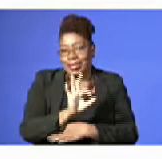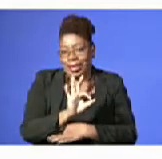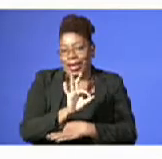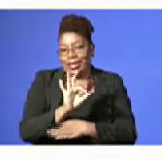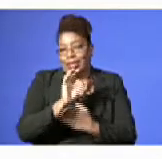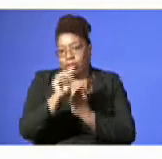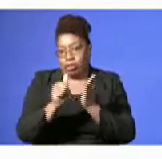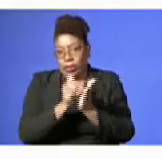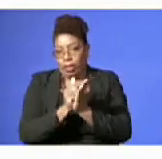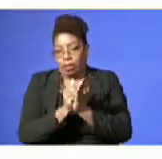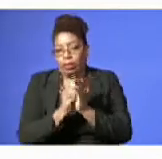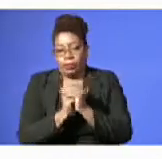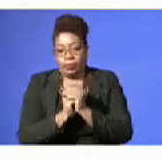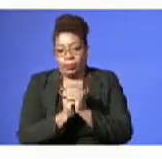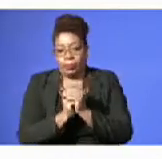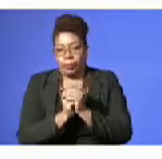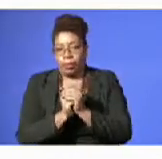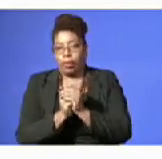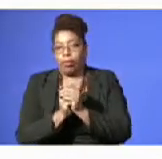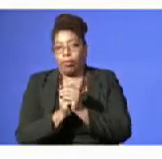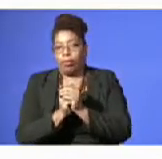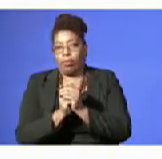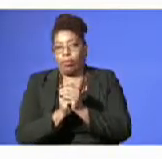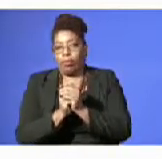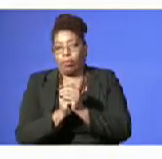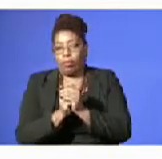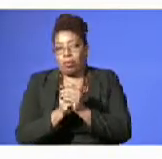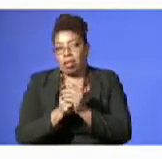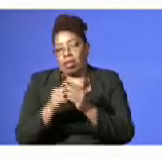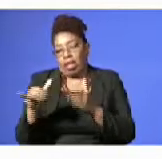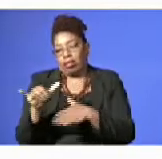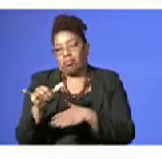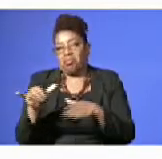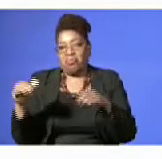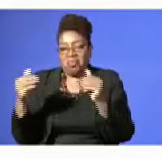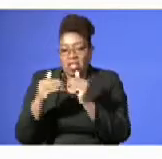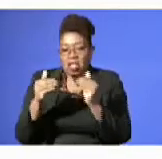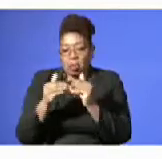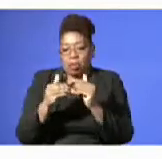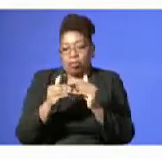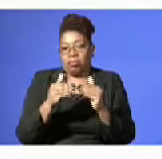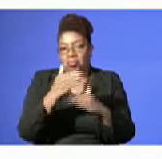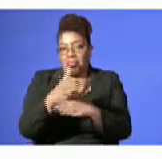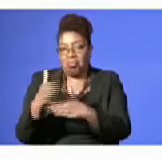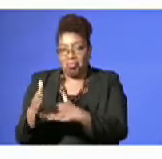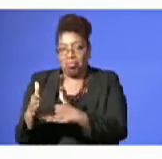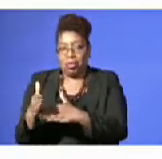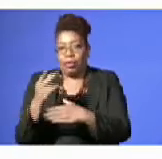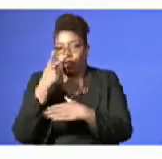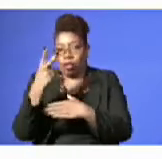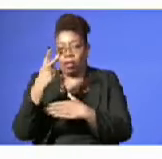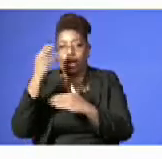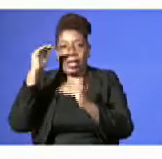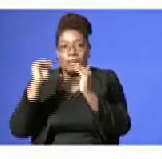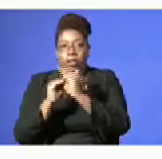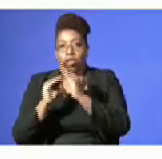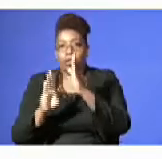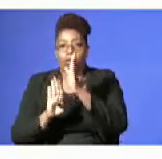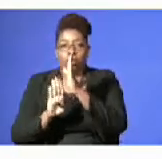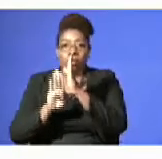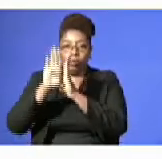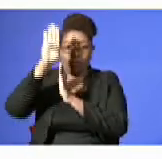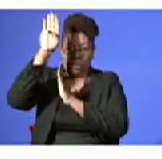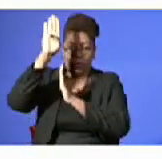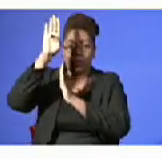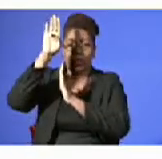old. There is almost equal distribution, if you look at the graph, and you see the pink and the